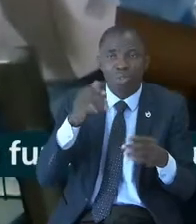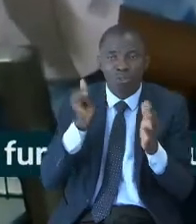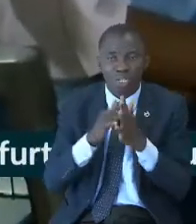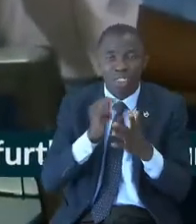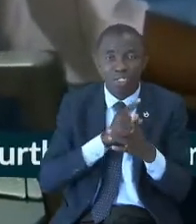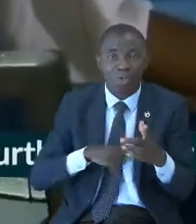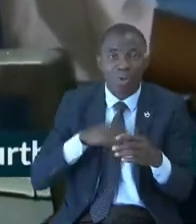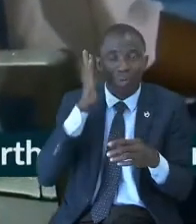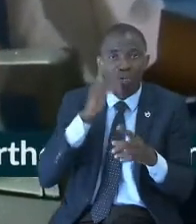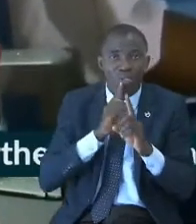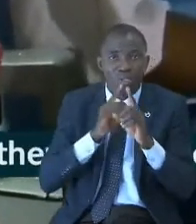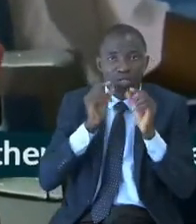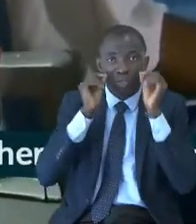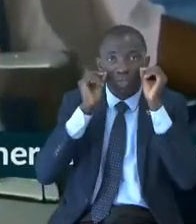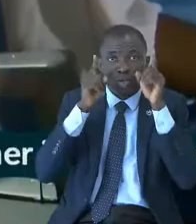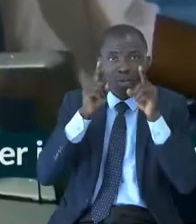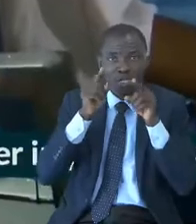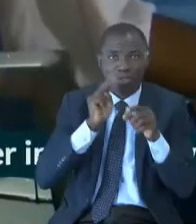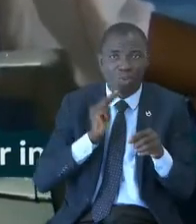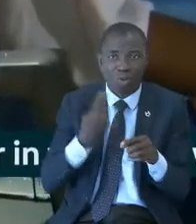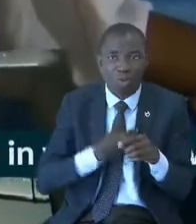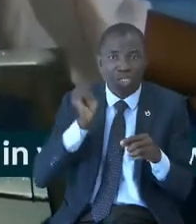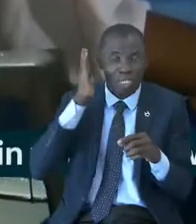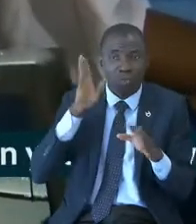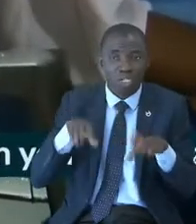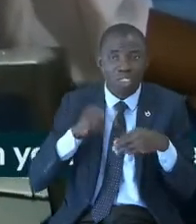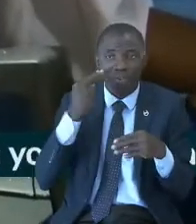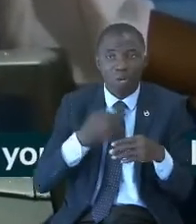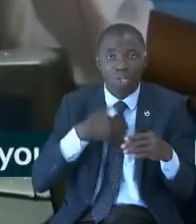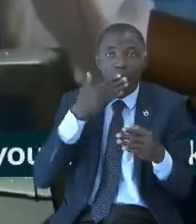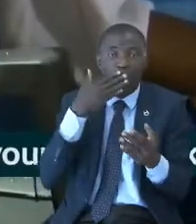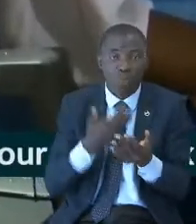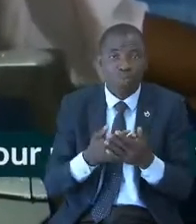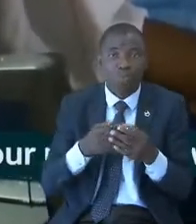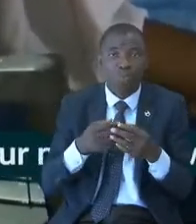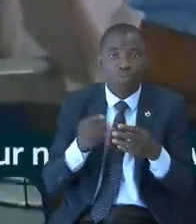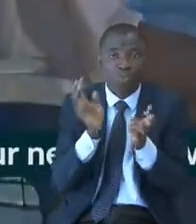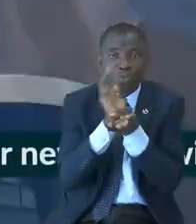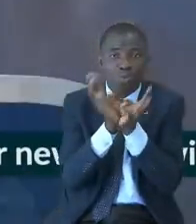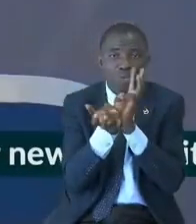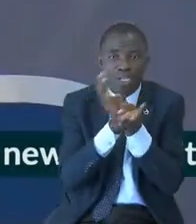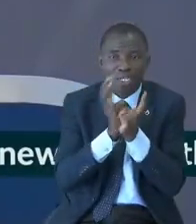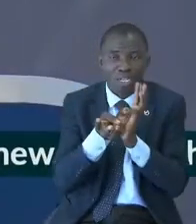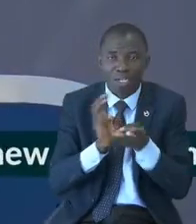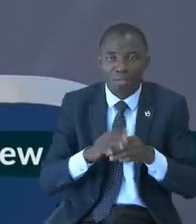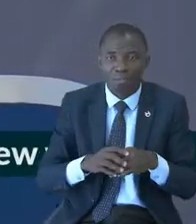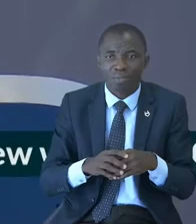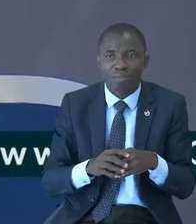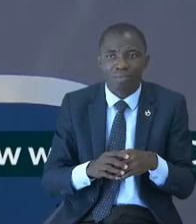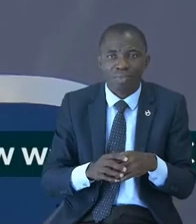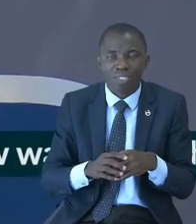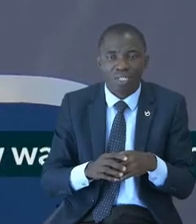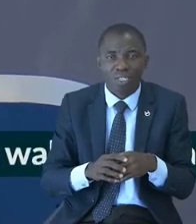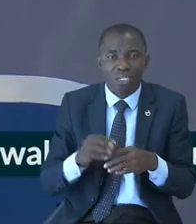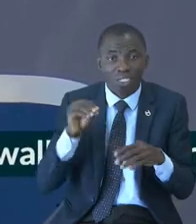God will surprise us. He will give us a good weather. The mercy of God will perform that. So quickly wake up in the morning,